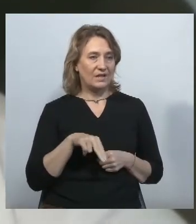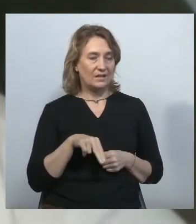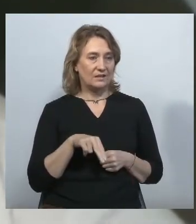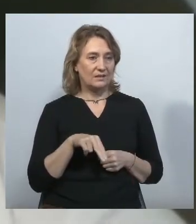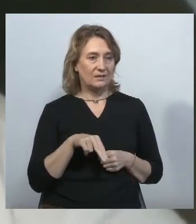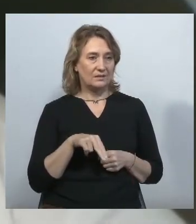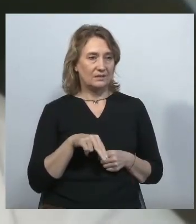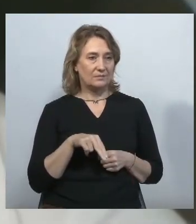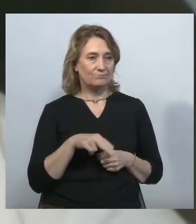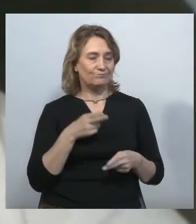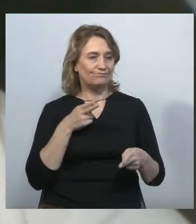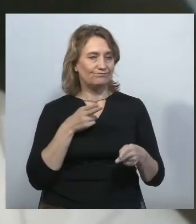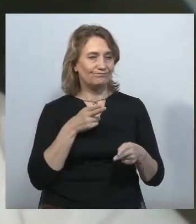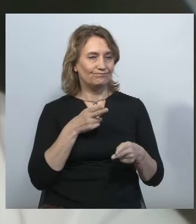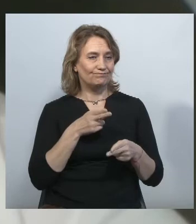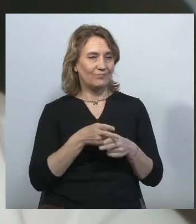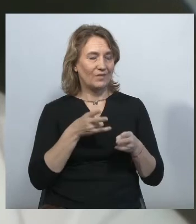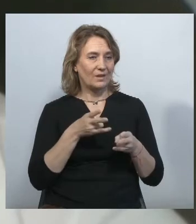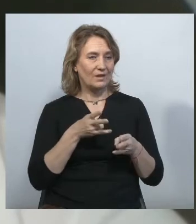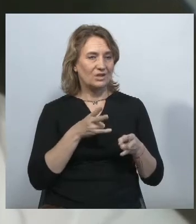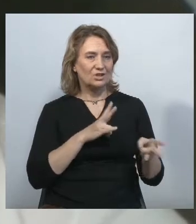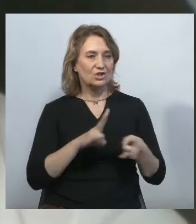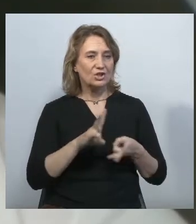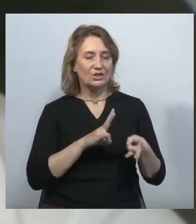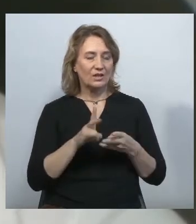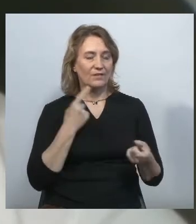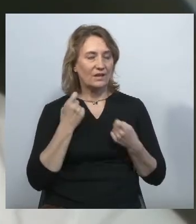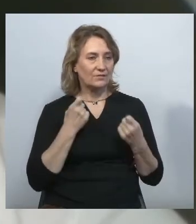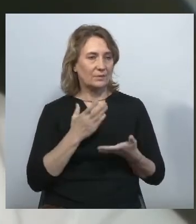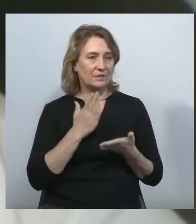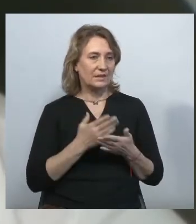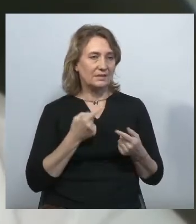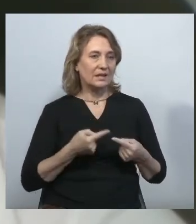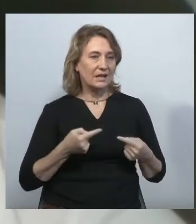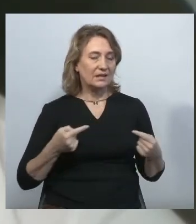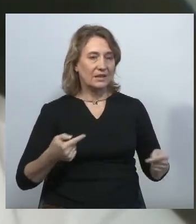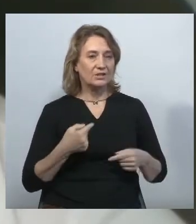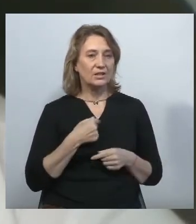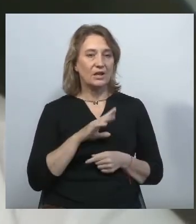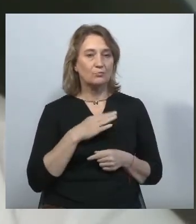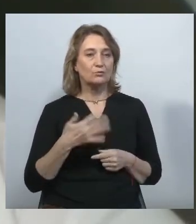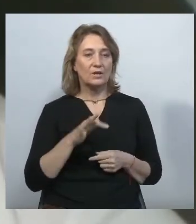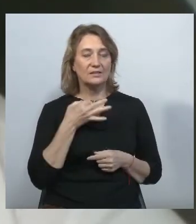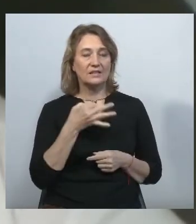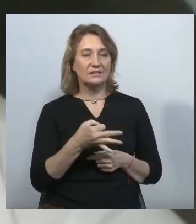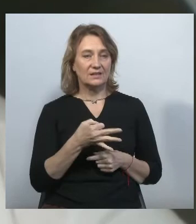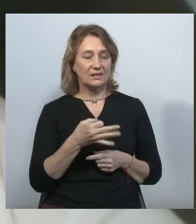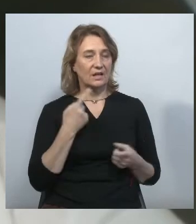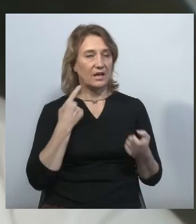and people under 18 years old. There are such things